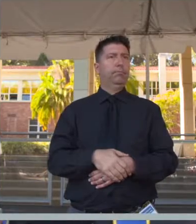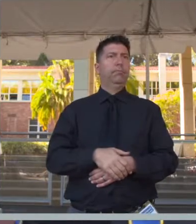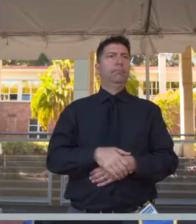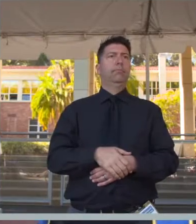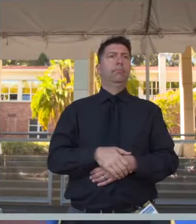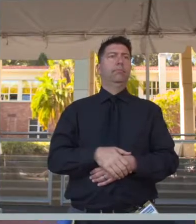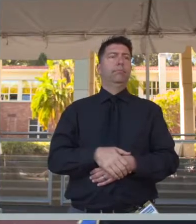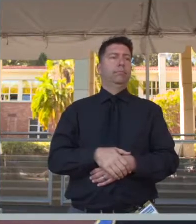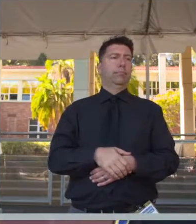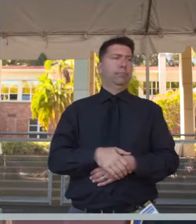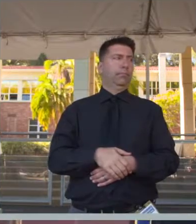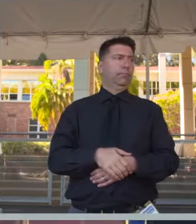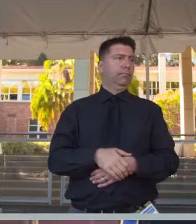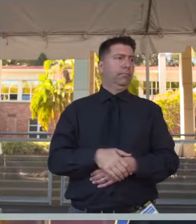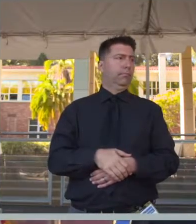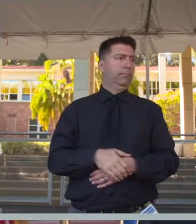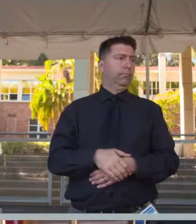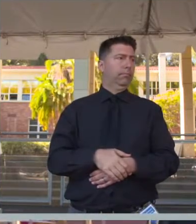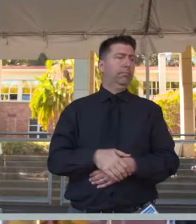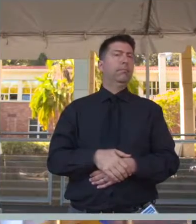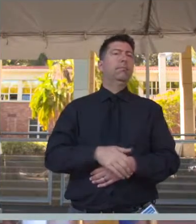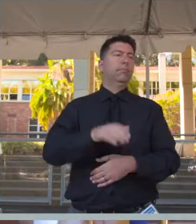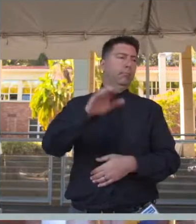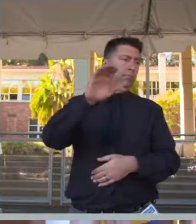Dominique Gus Aleph.